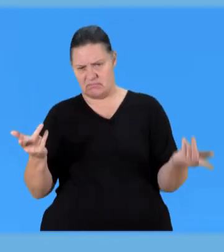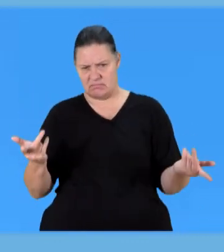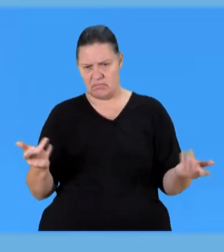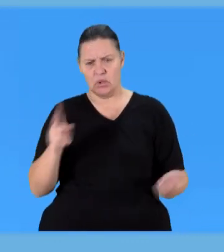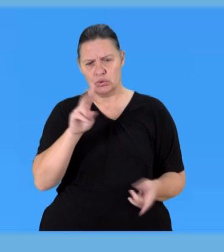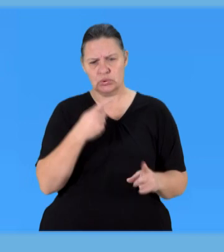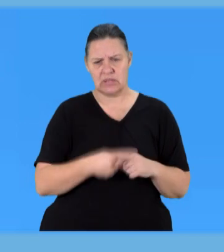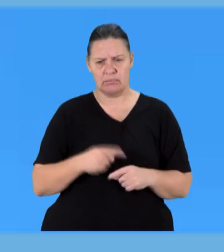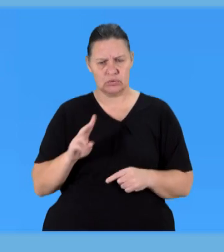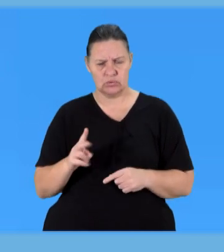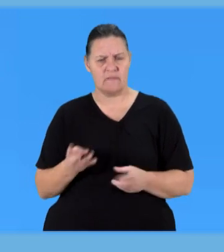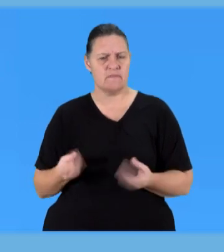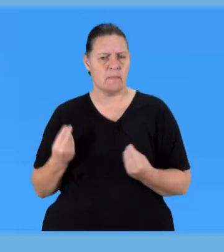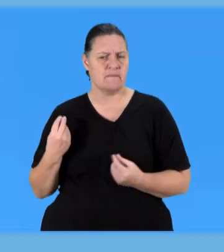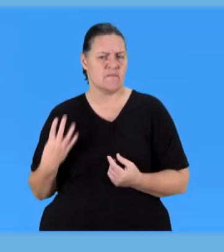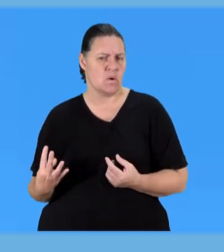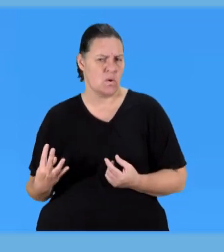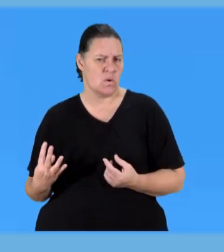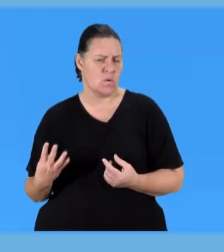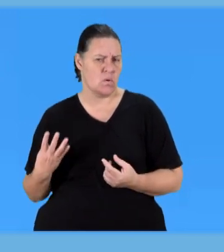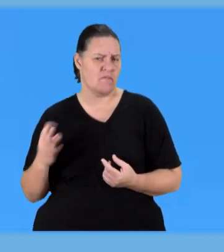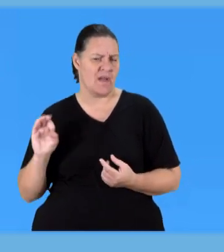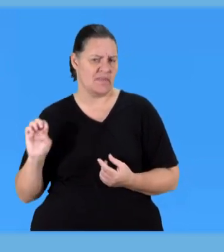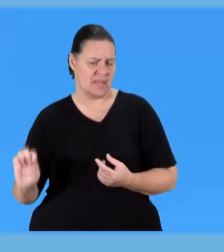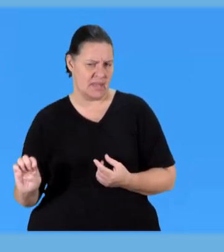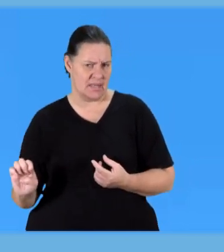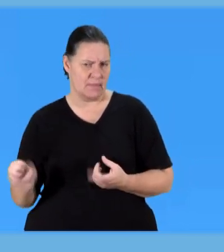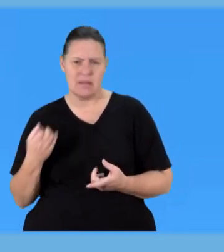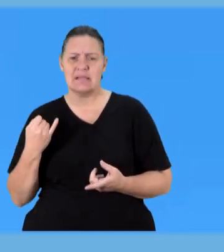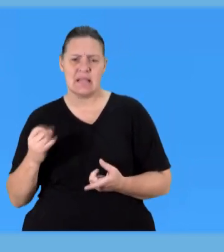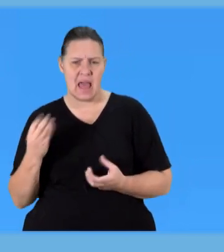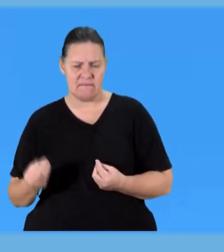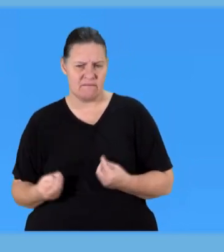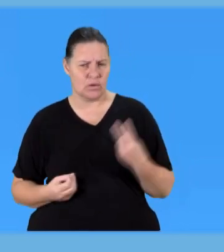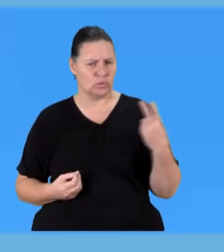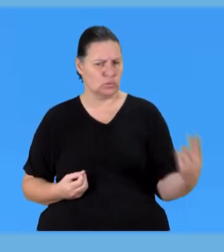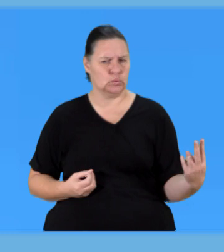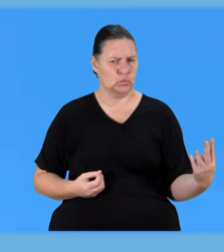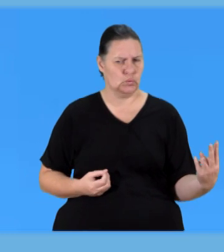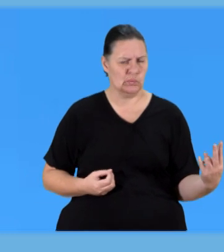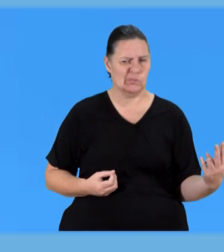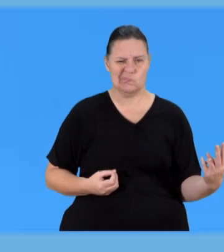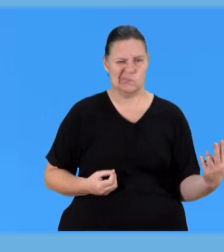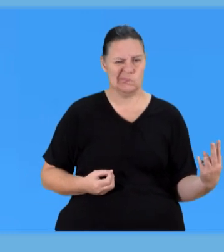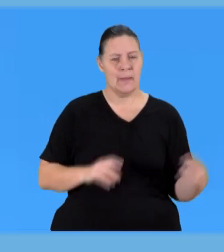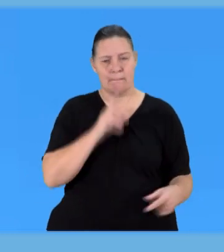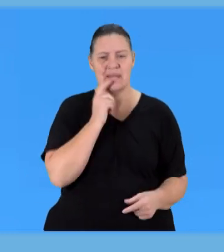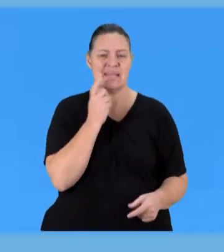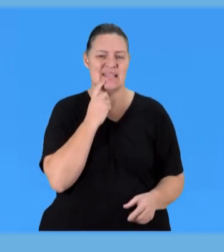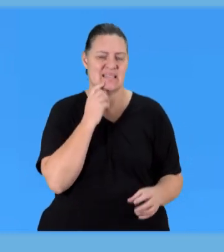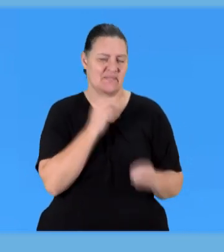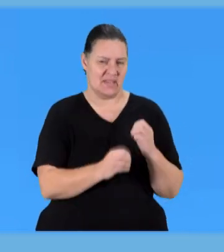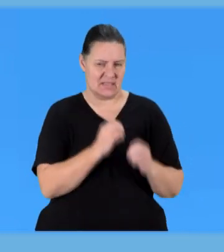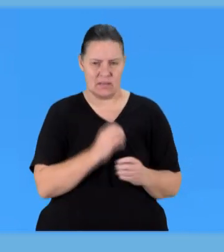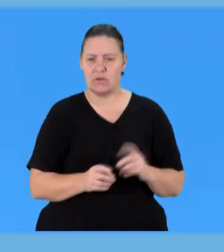the products because 2 multiplied by 2 gives me 4 for the iron. But I still have 2 ions on the left-hand side.